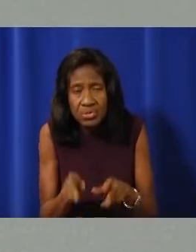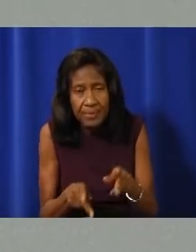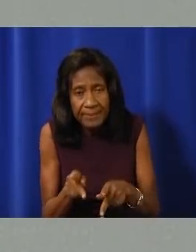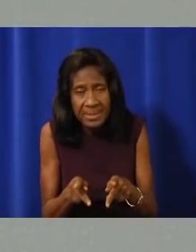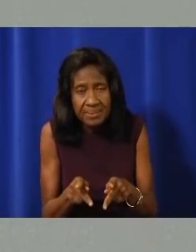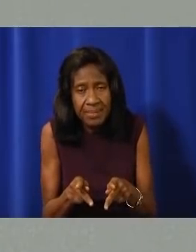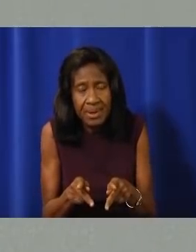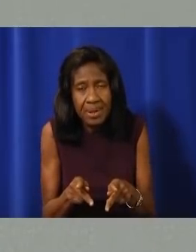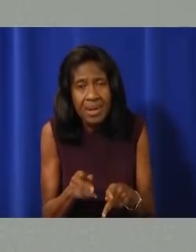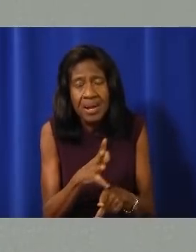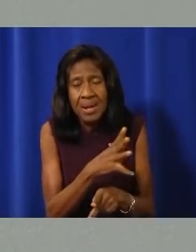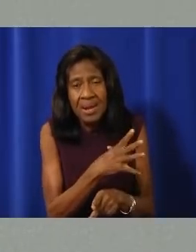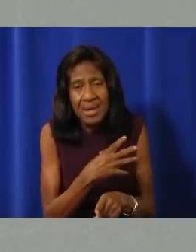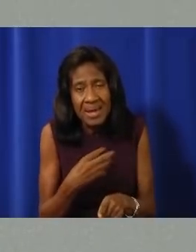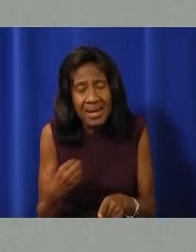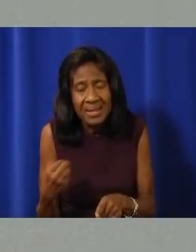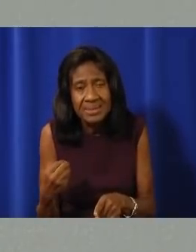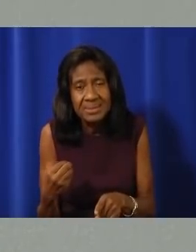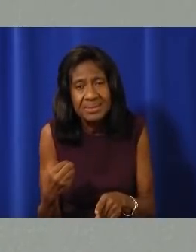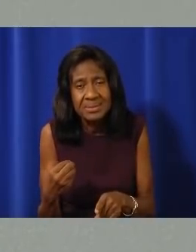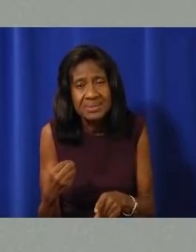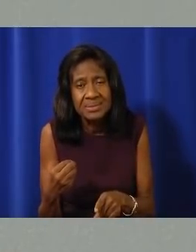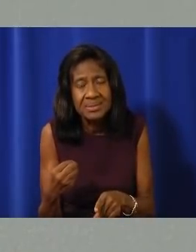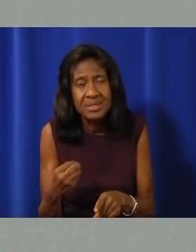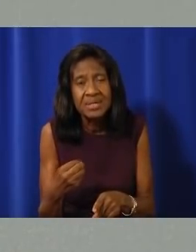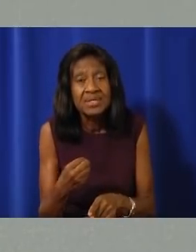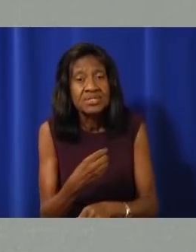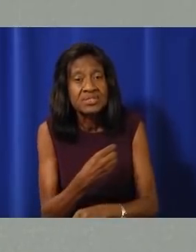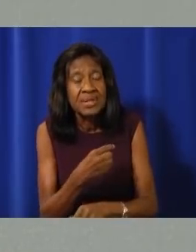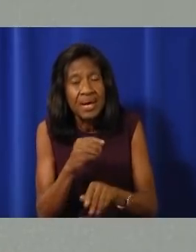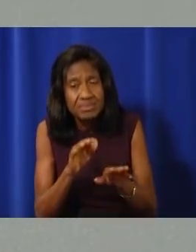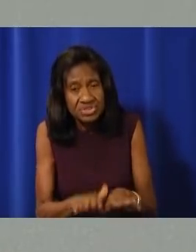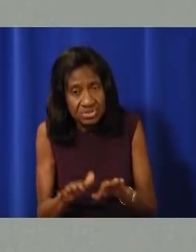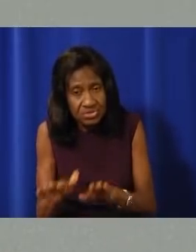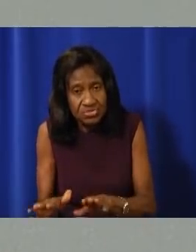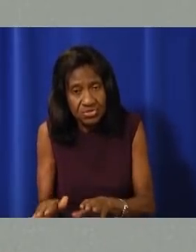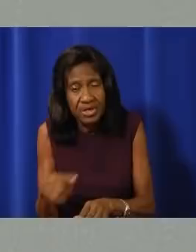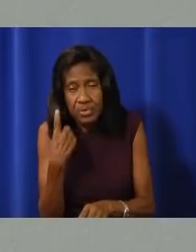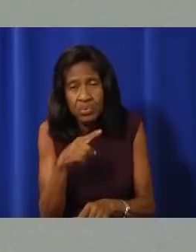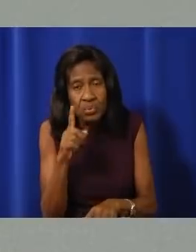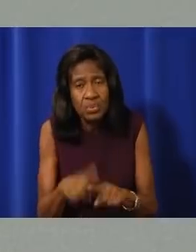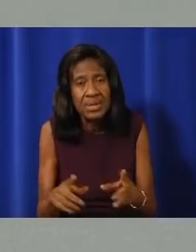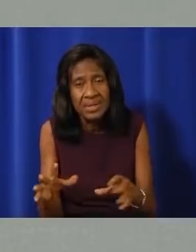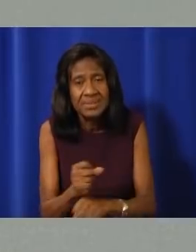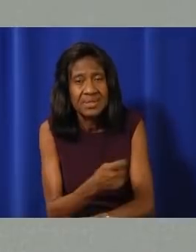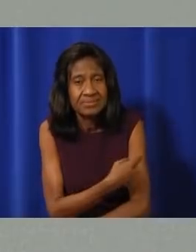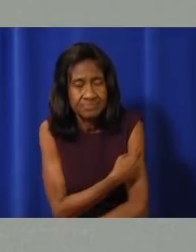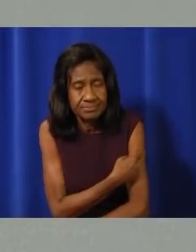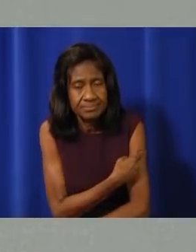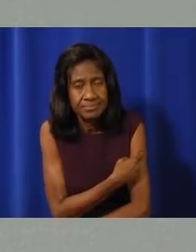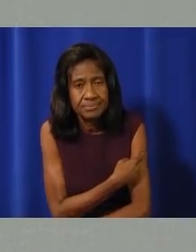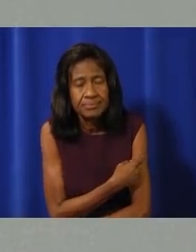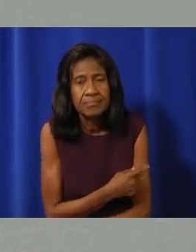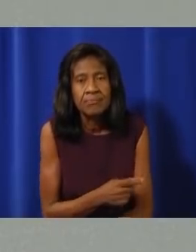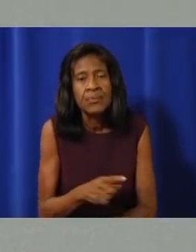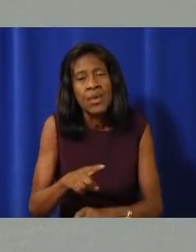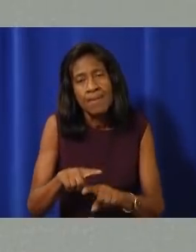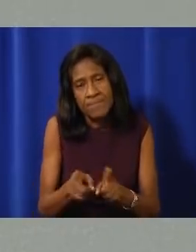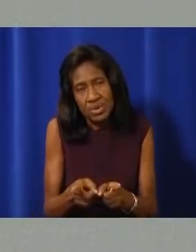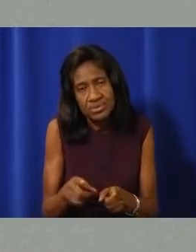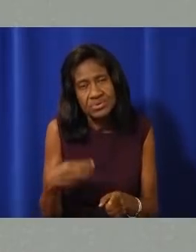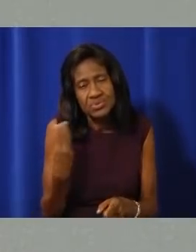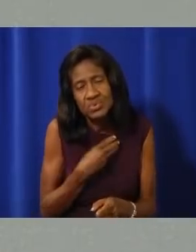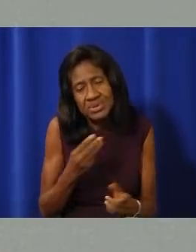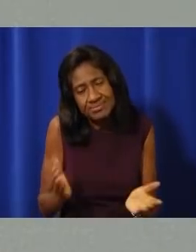specifically our unvaccinated children. Of course, we urge those, on